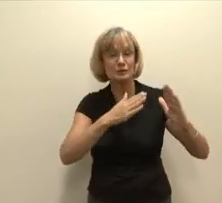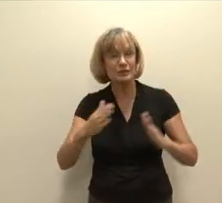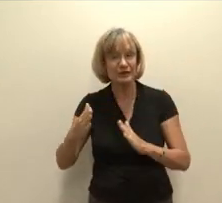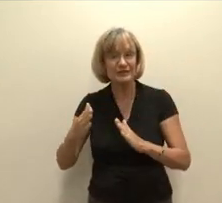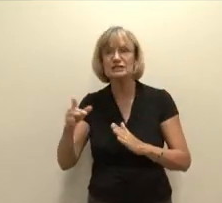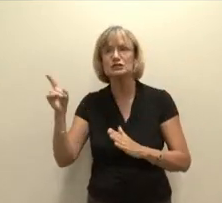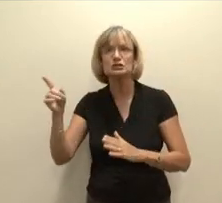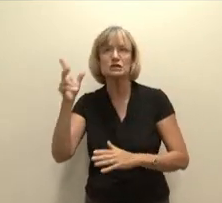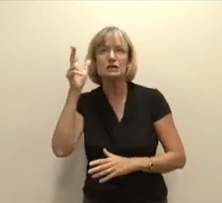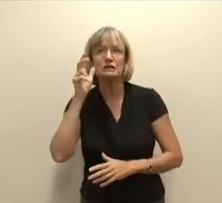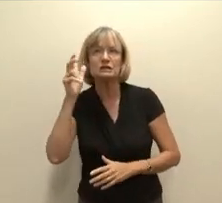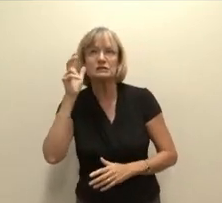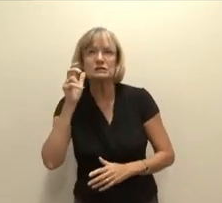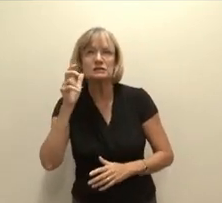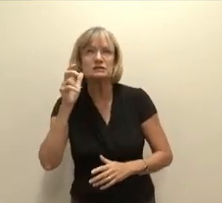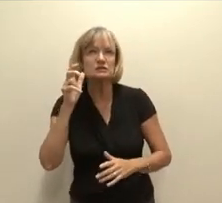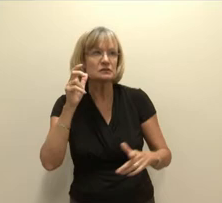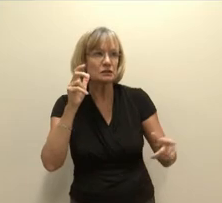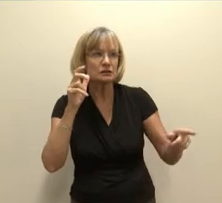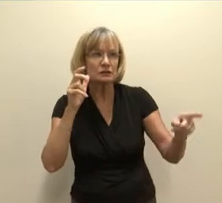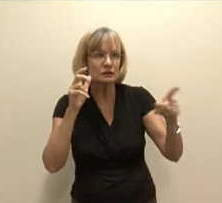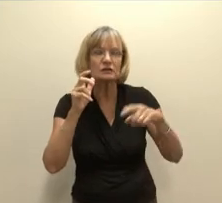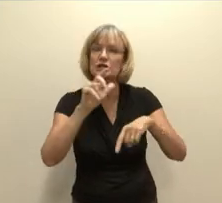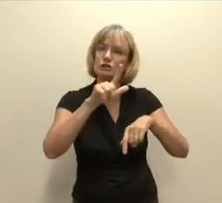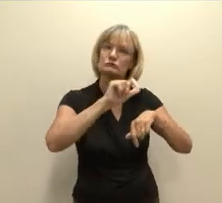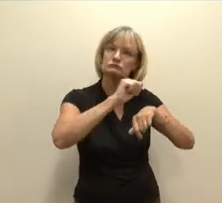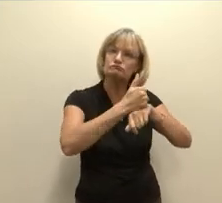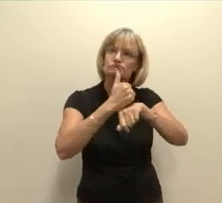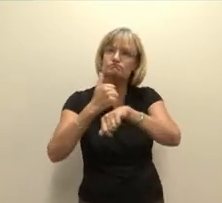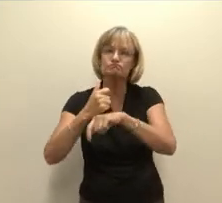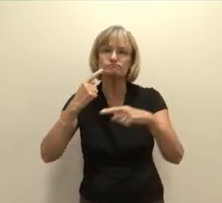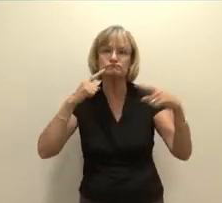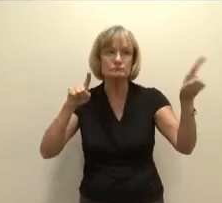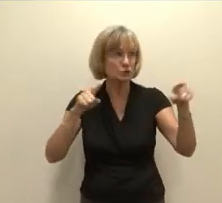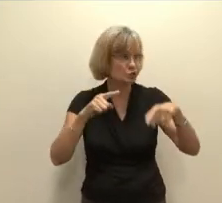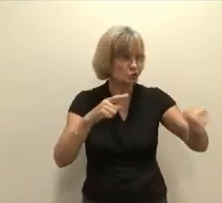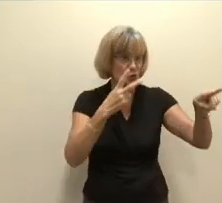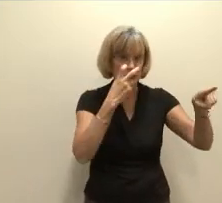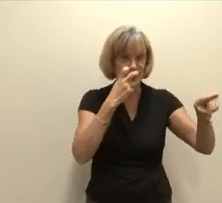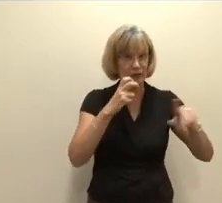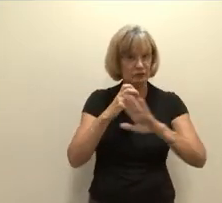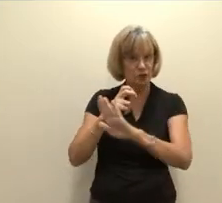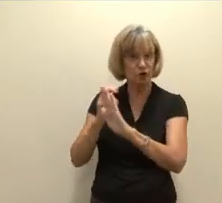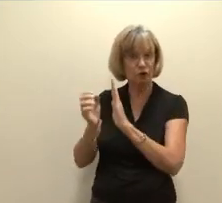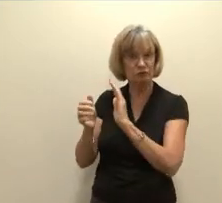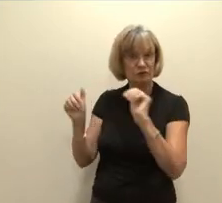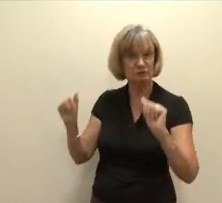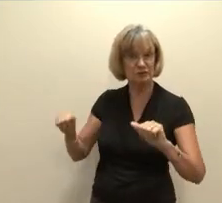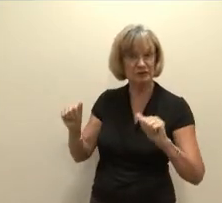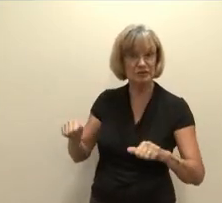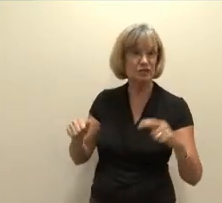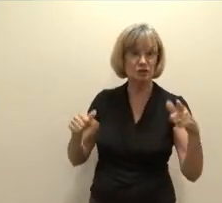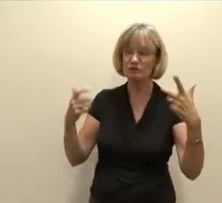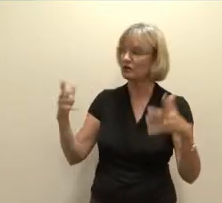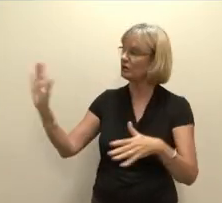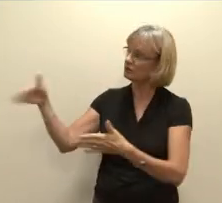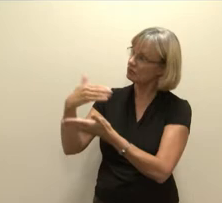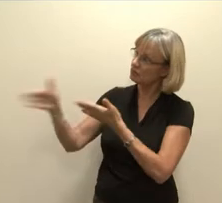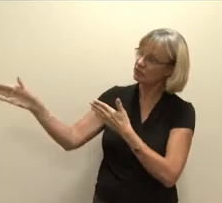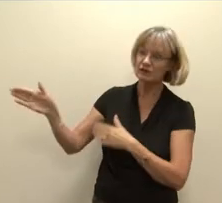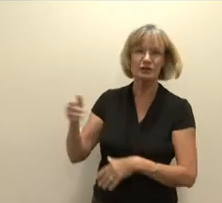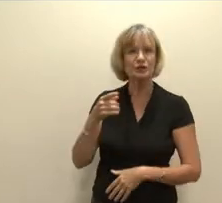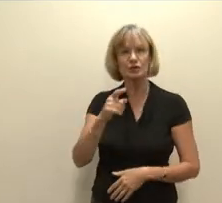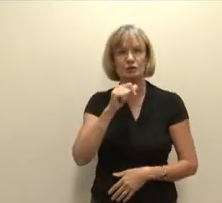listens. To those of you who doubt that, and have already written her off, and you're